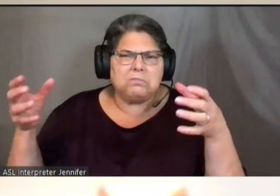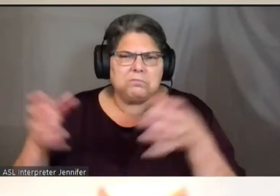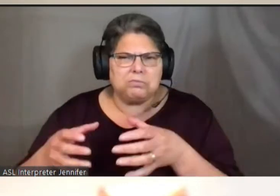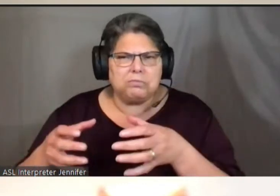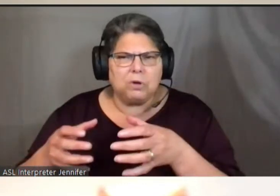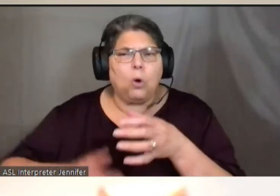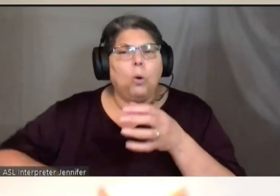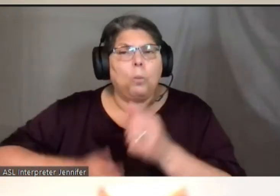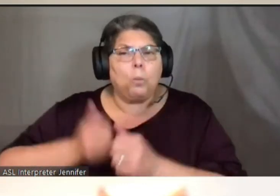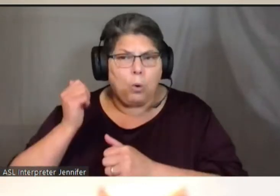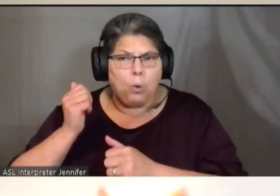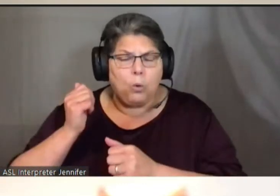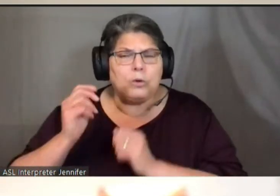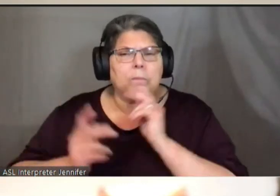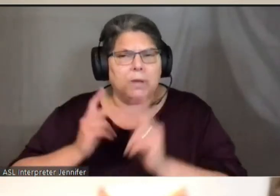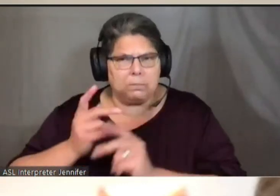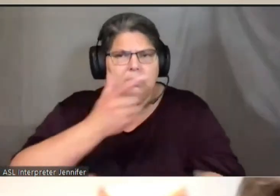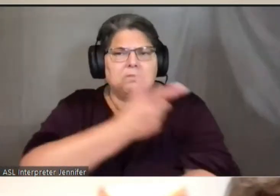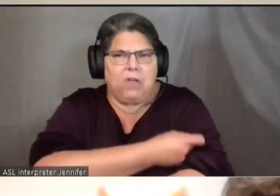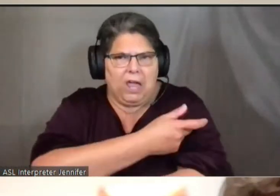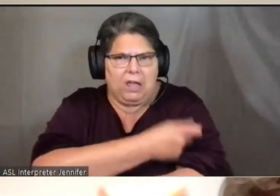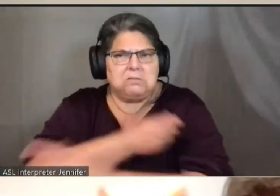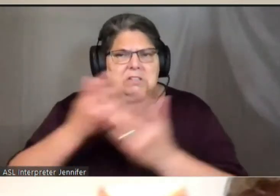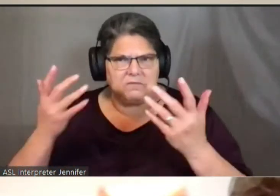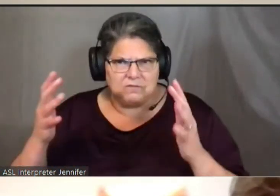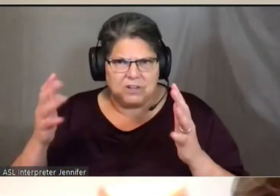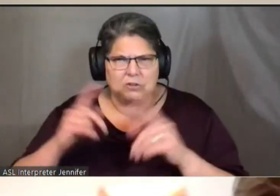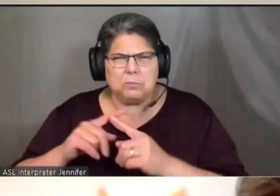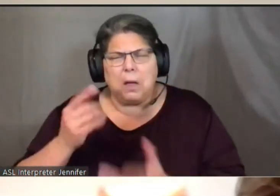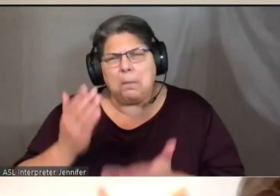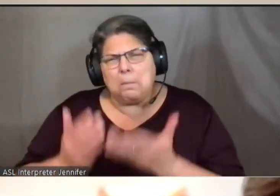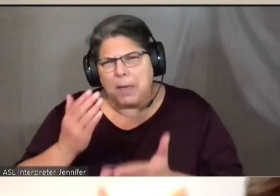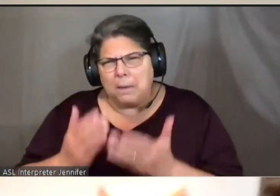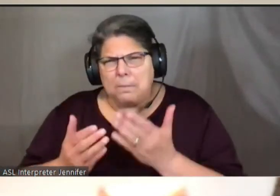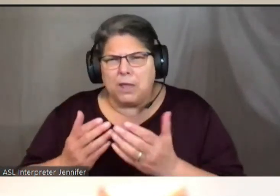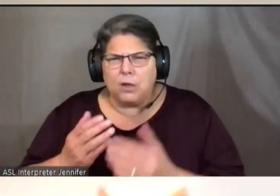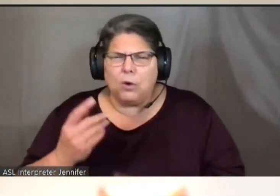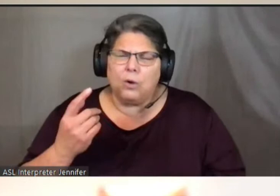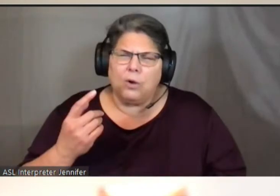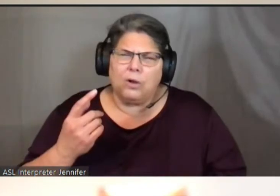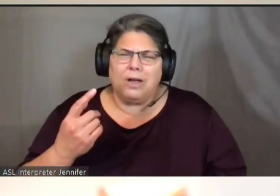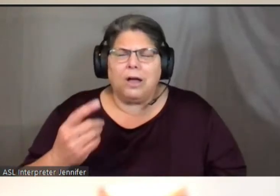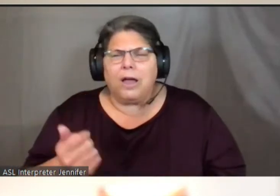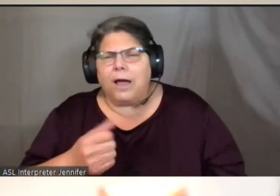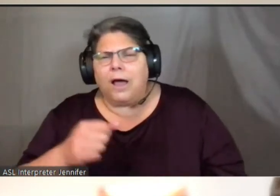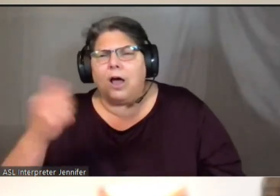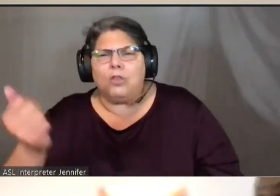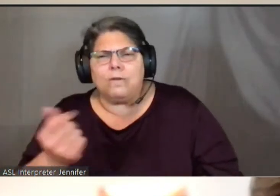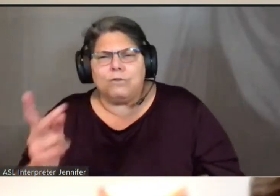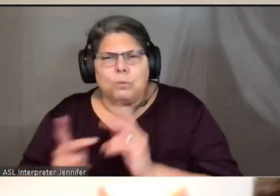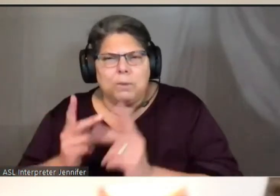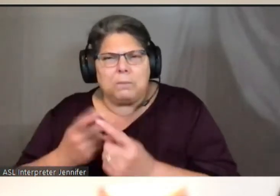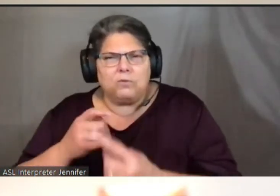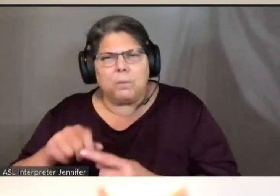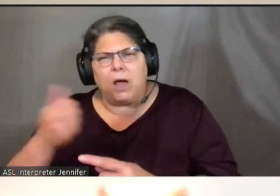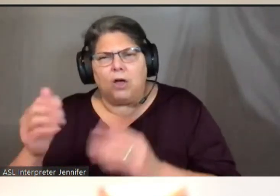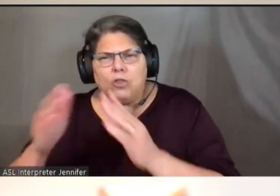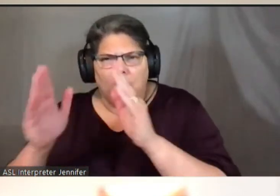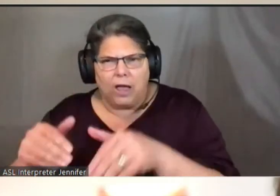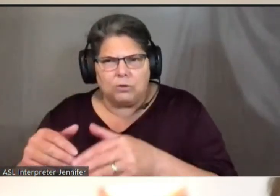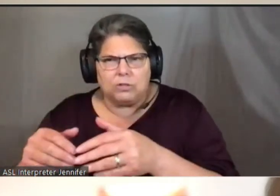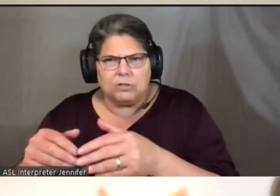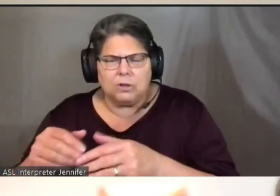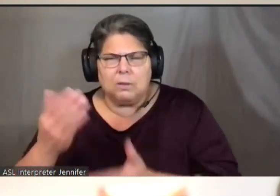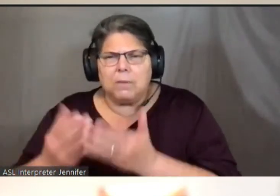mostly vaccinated people, but there may be another single household where someone may not have